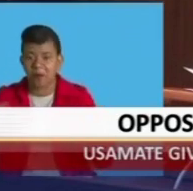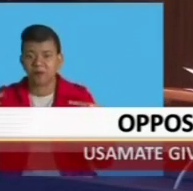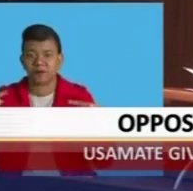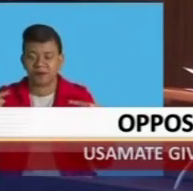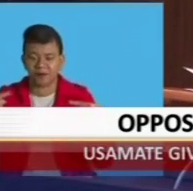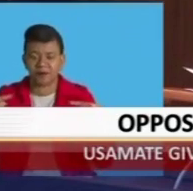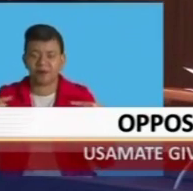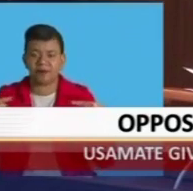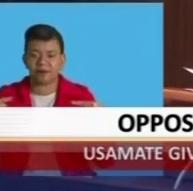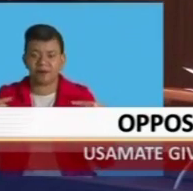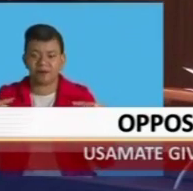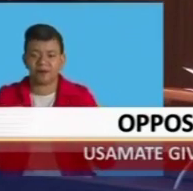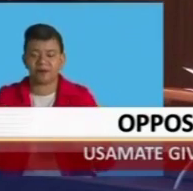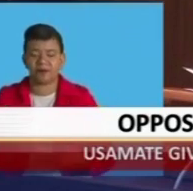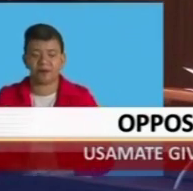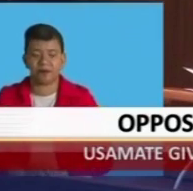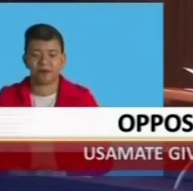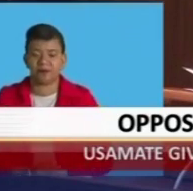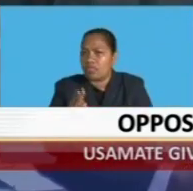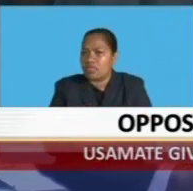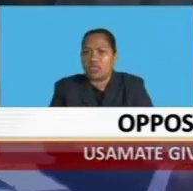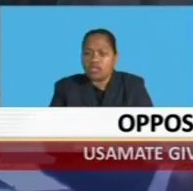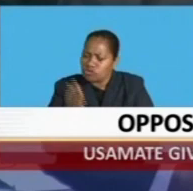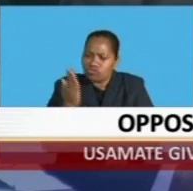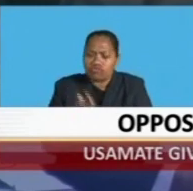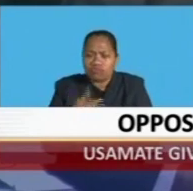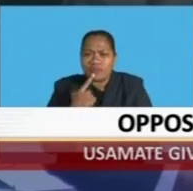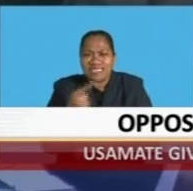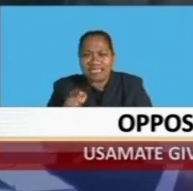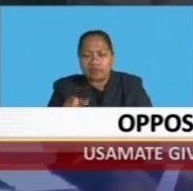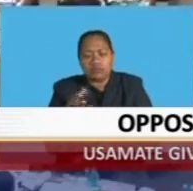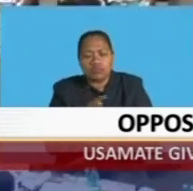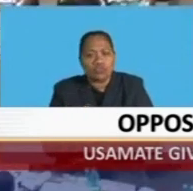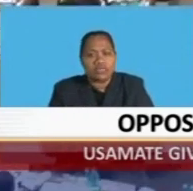Nailatika warned the two for addressing each other directly. Take a seat.